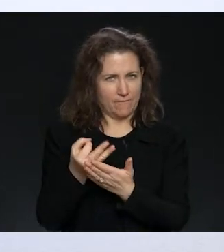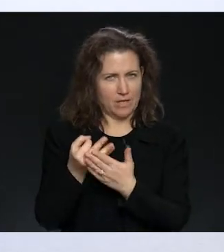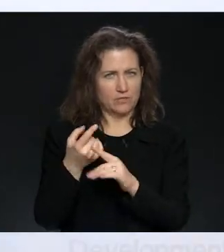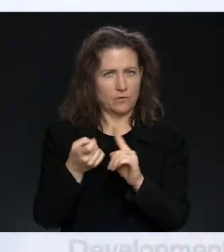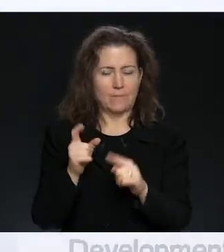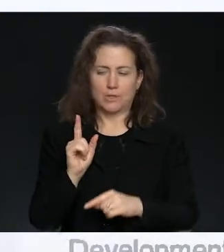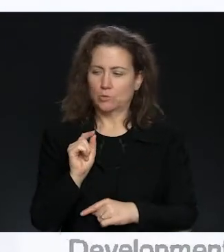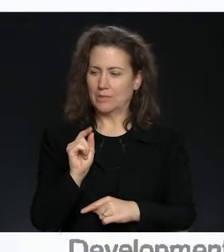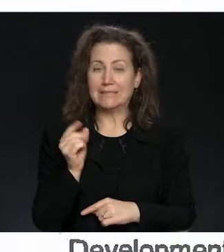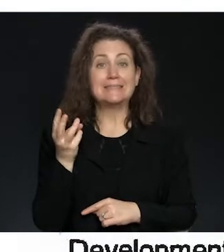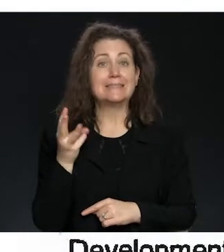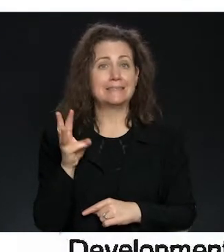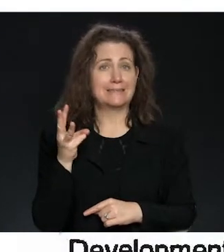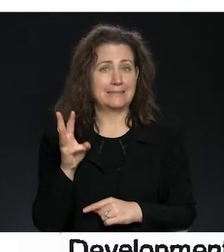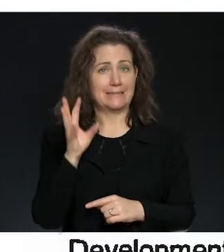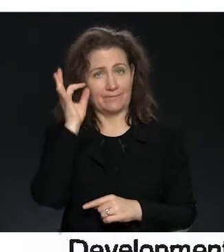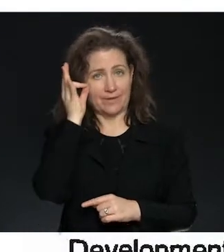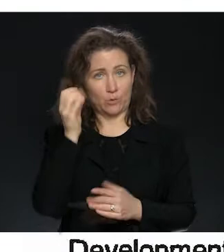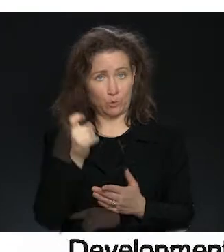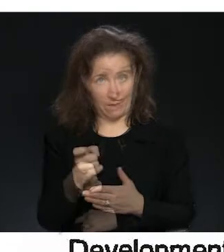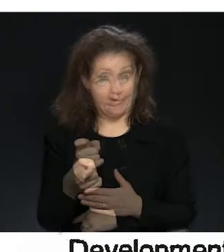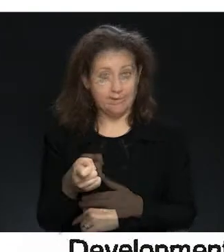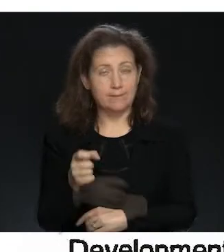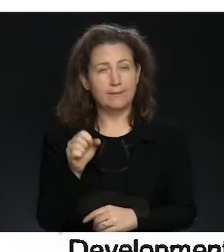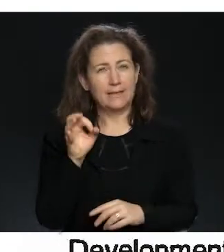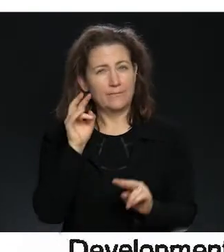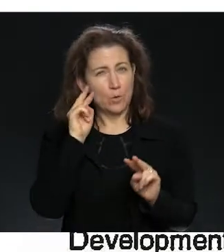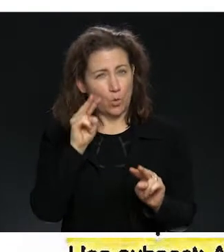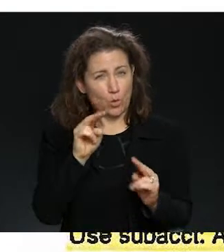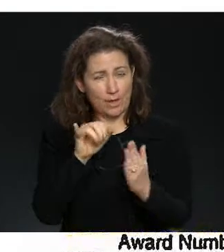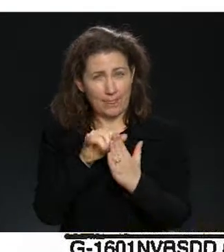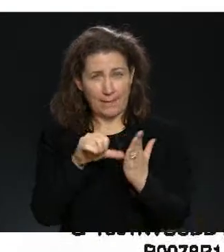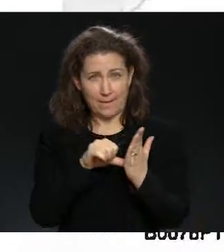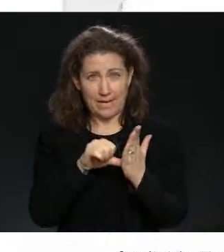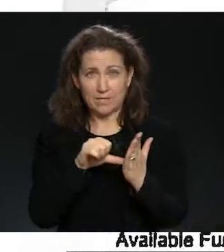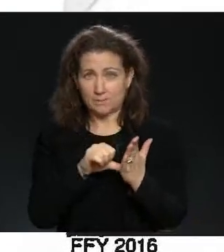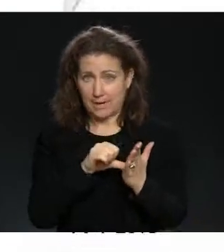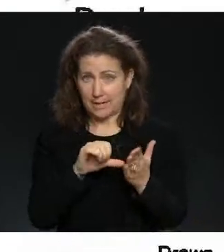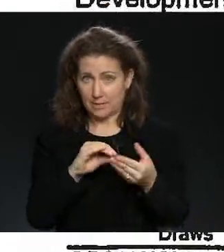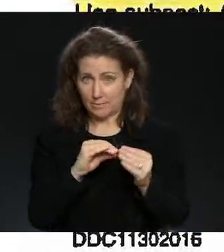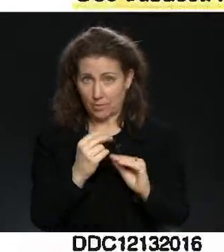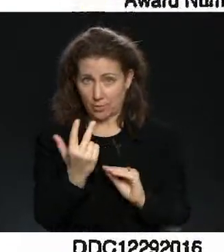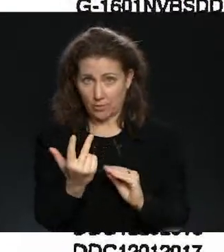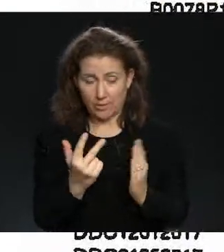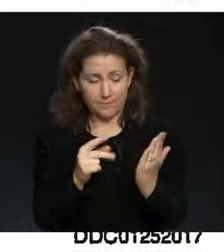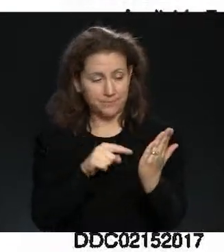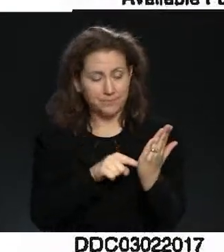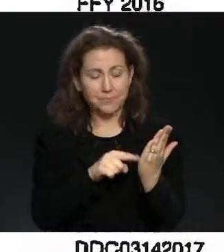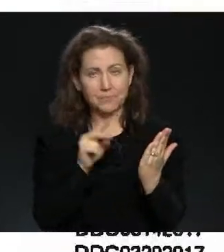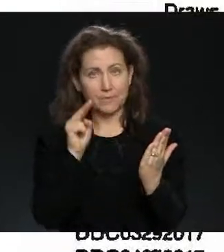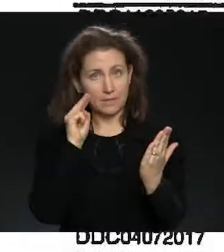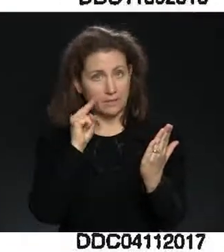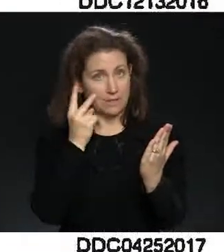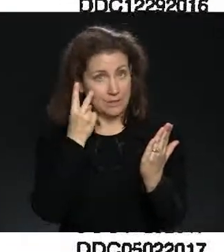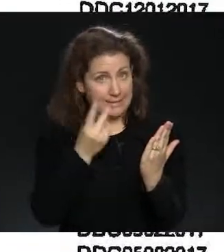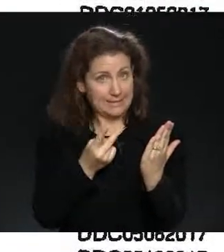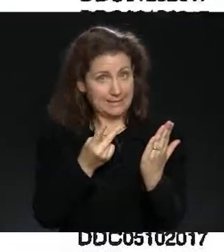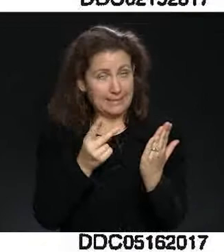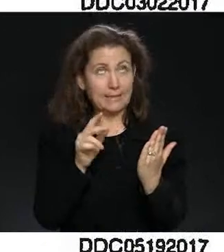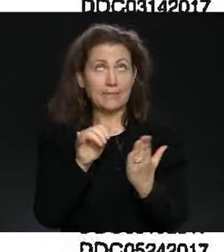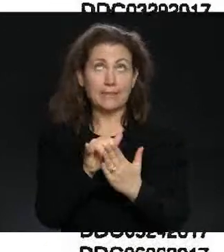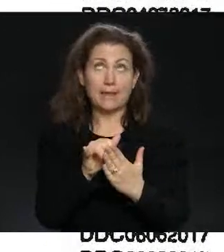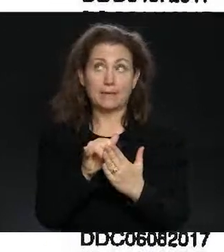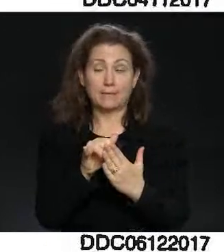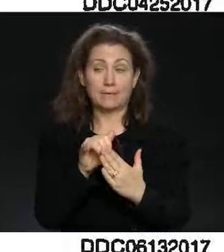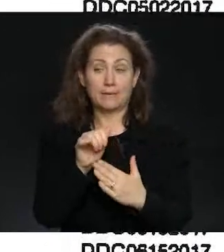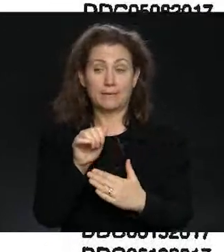grant. If you look at this page, page 3, you will see that as of the time that we had the